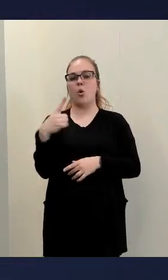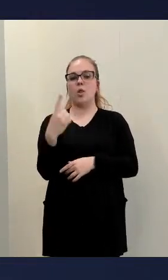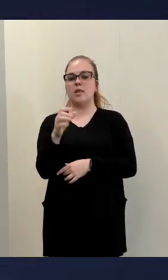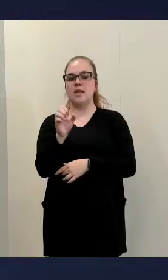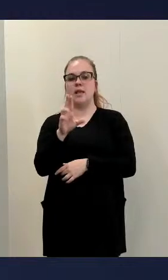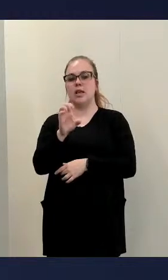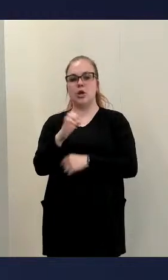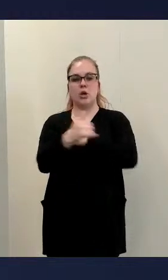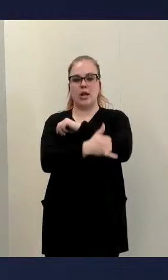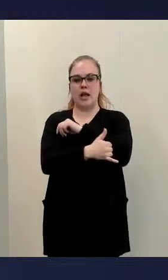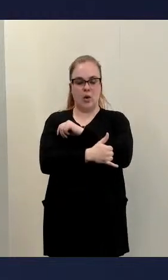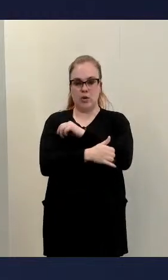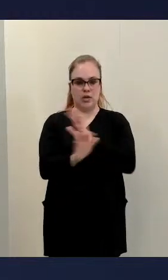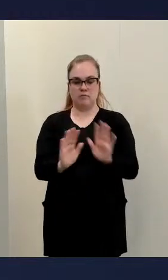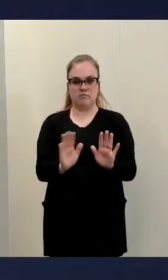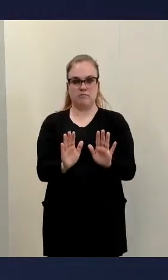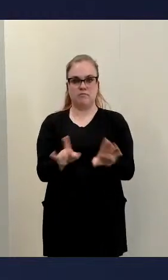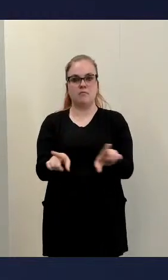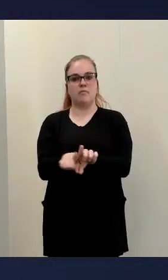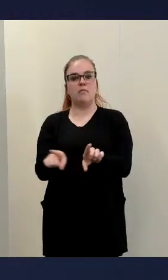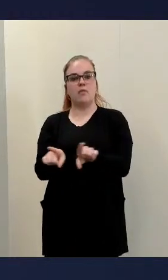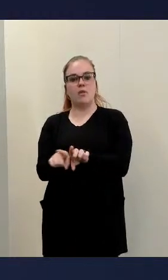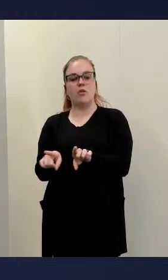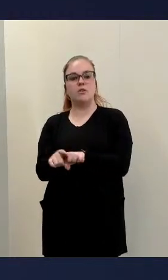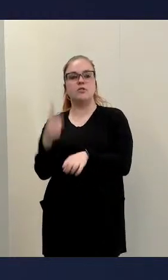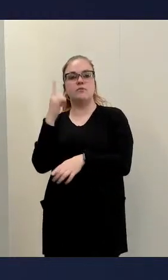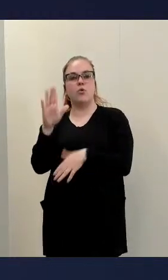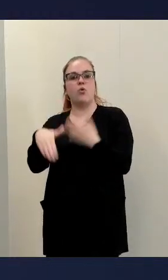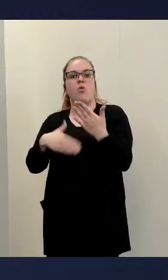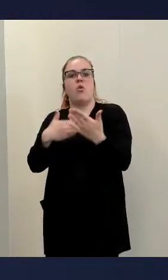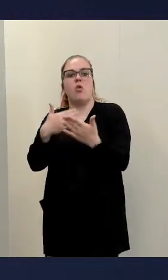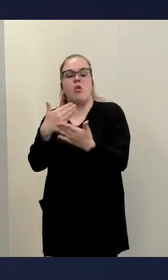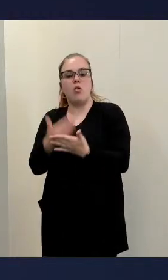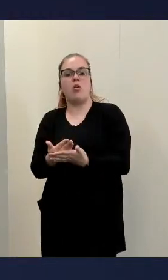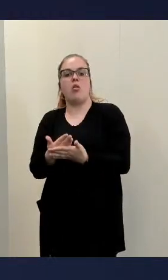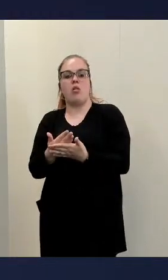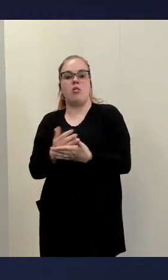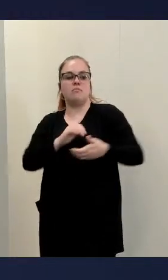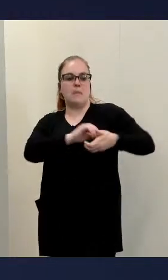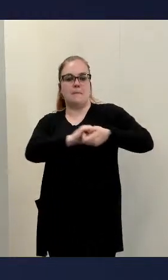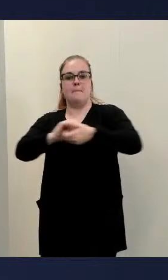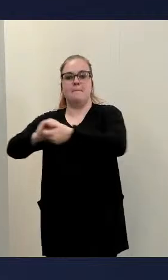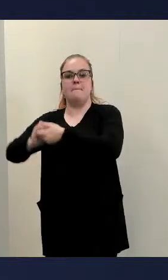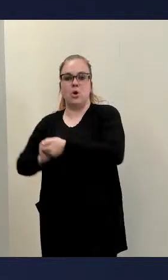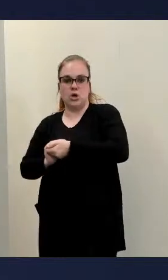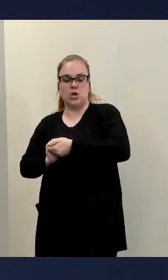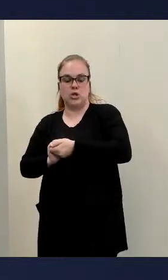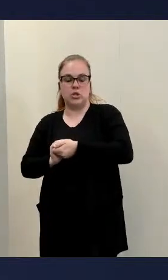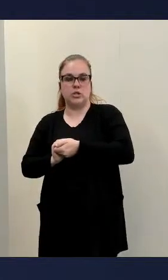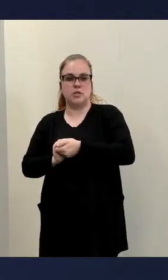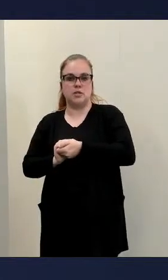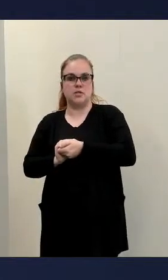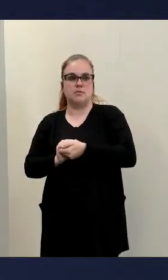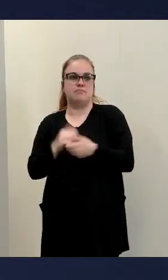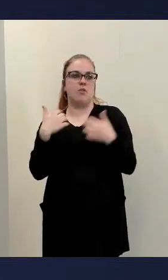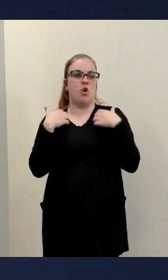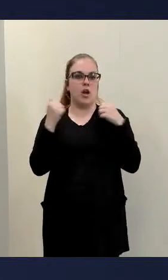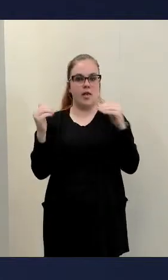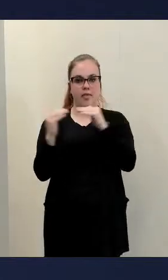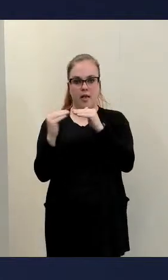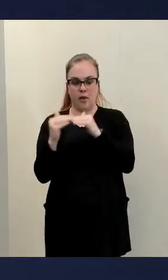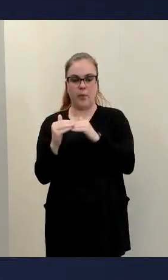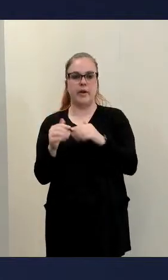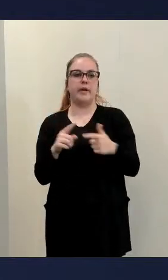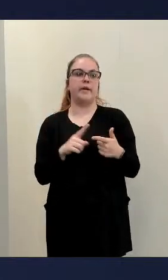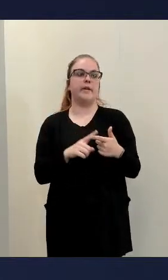function as Erie County government. It's also a function of all our partners, and our Live Well Erie partners as well as our health equity partners,